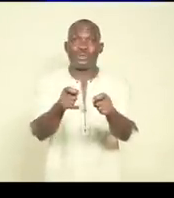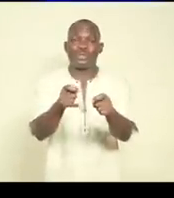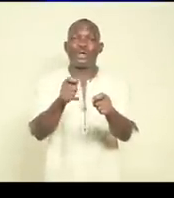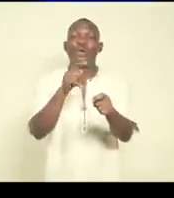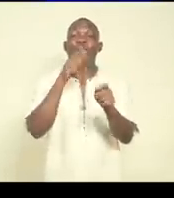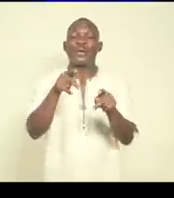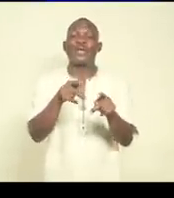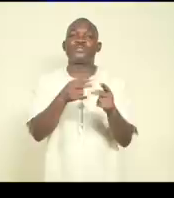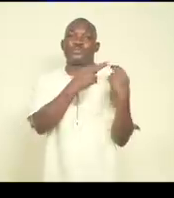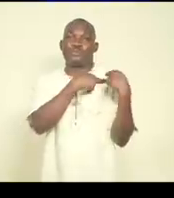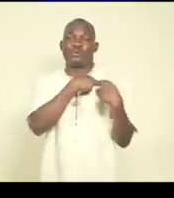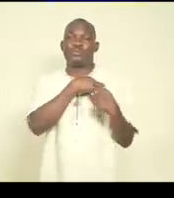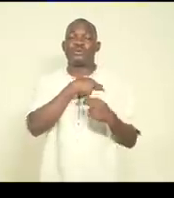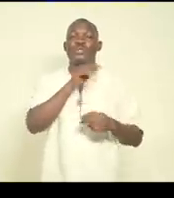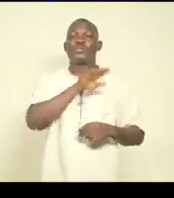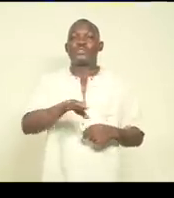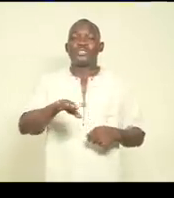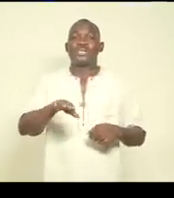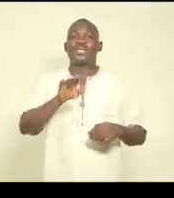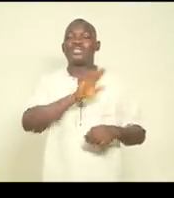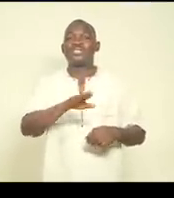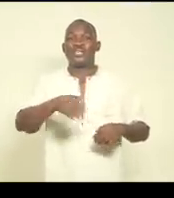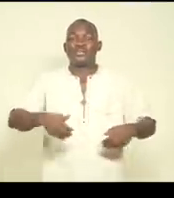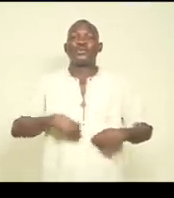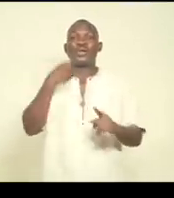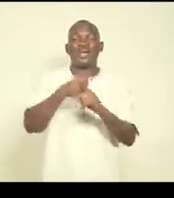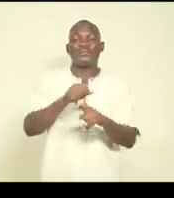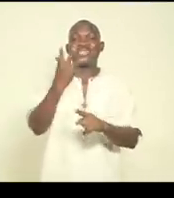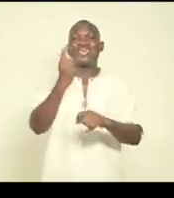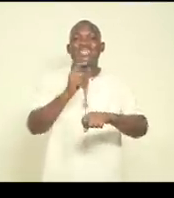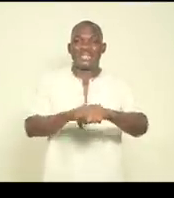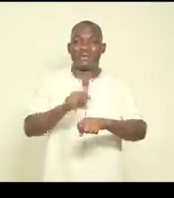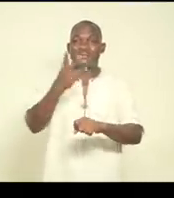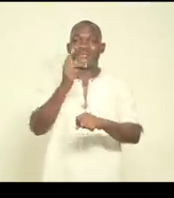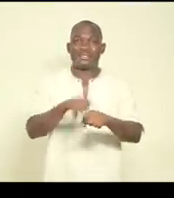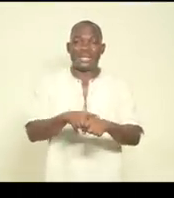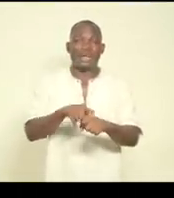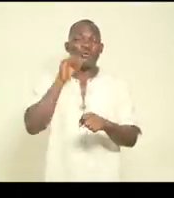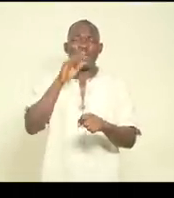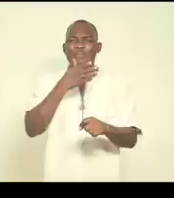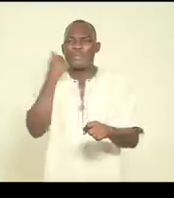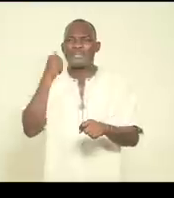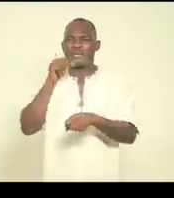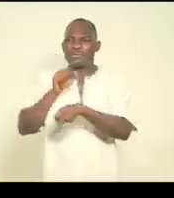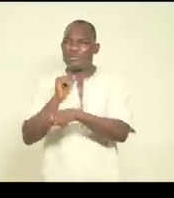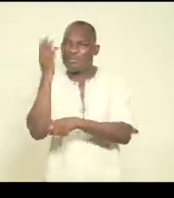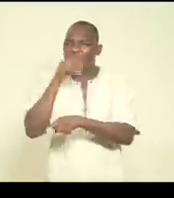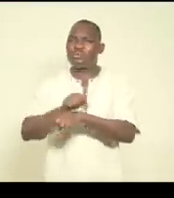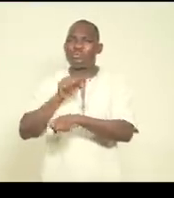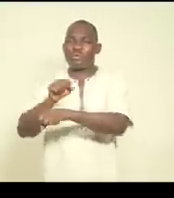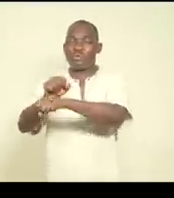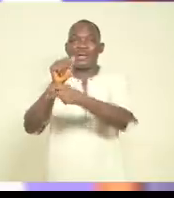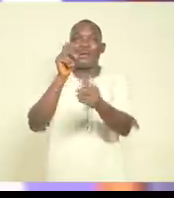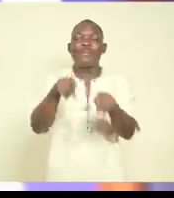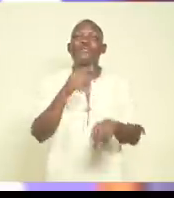youth advocacy for the third year running for her outstanding work is none